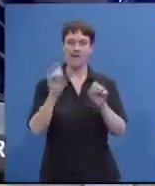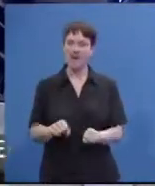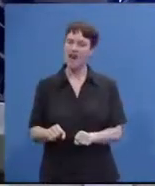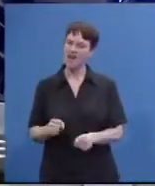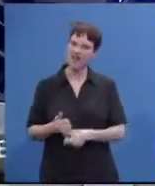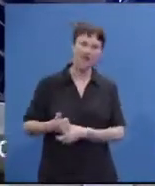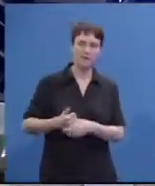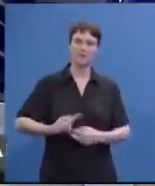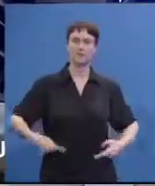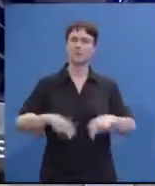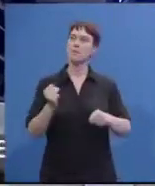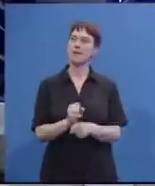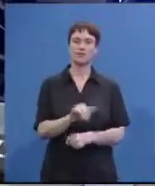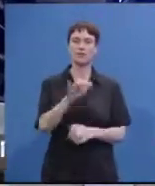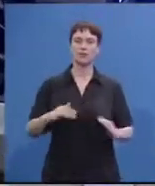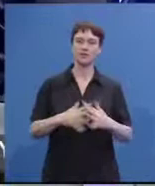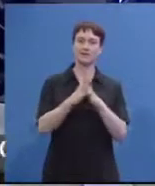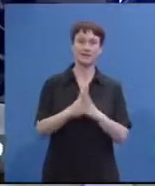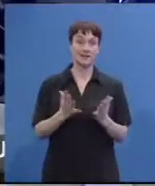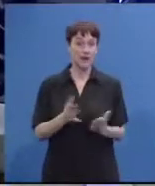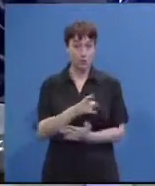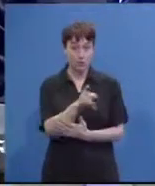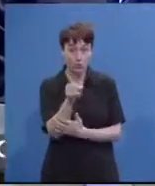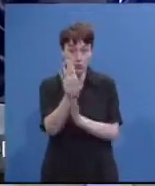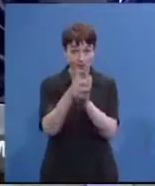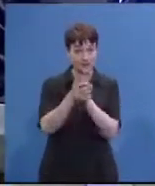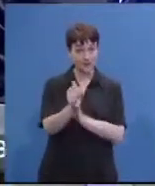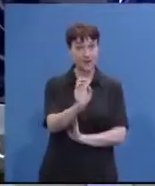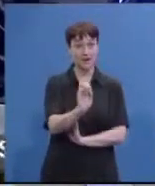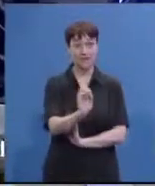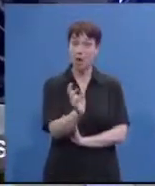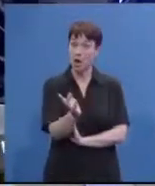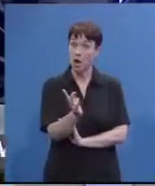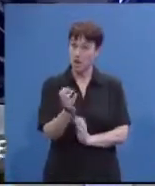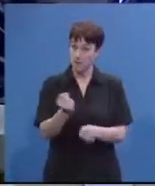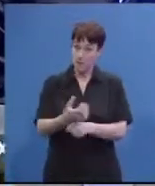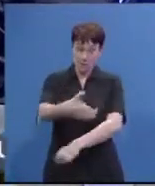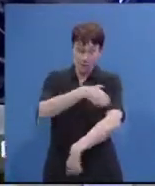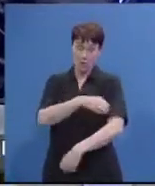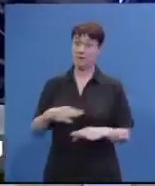the country. What is your talent, and can you use it to empower yourself and others?